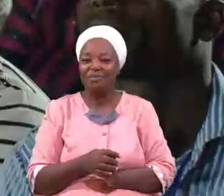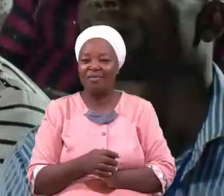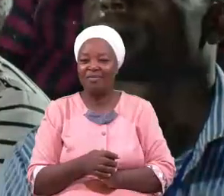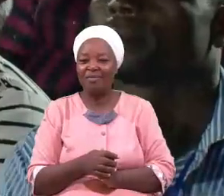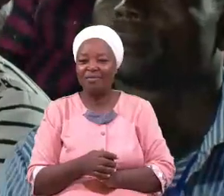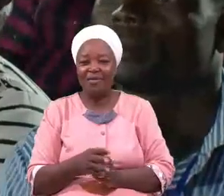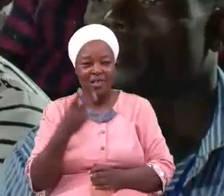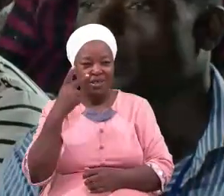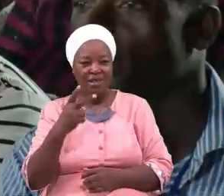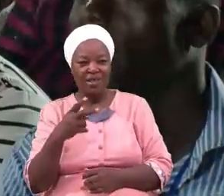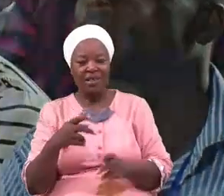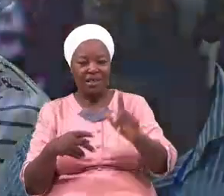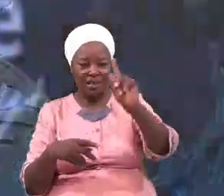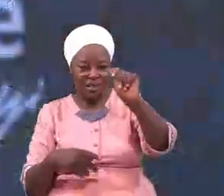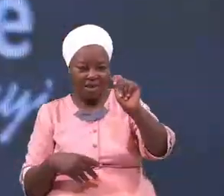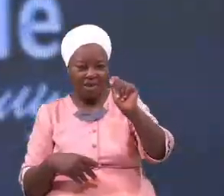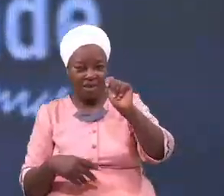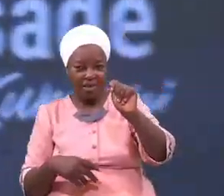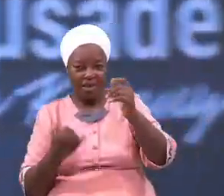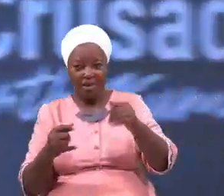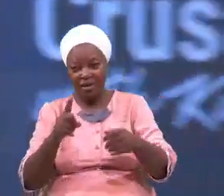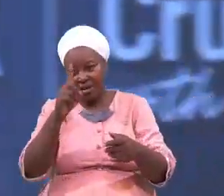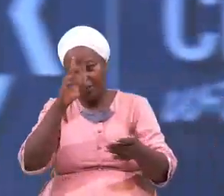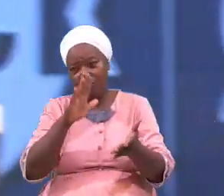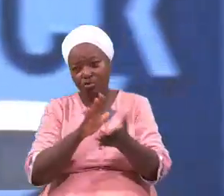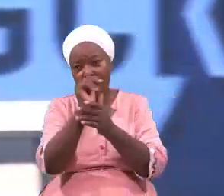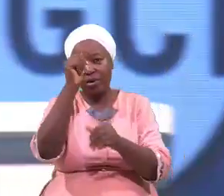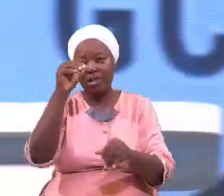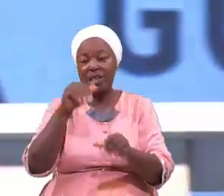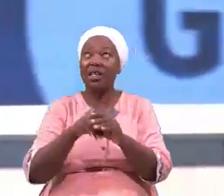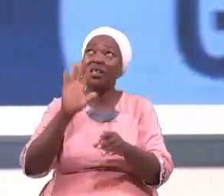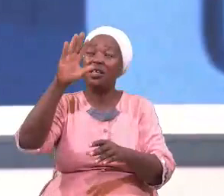And look at your trust in his power.